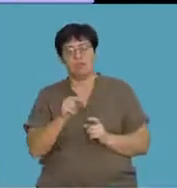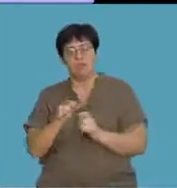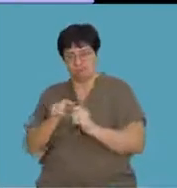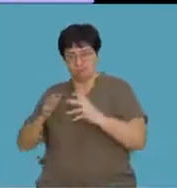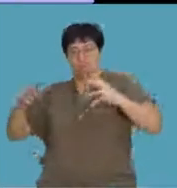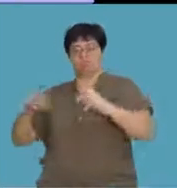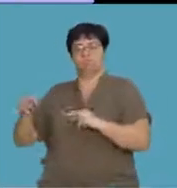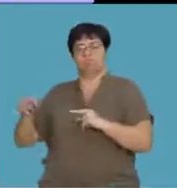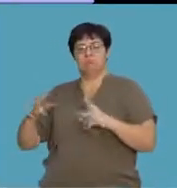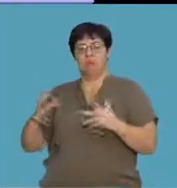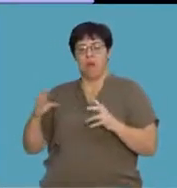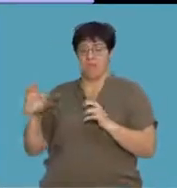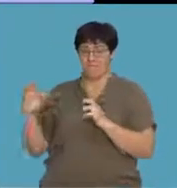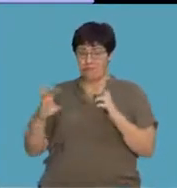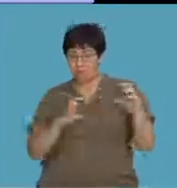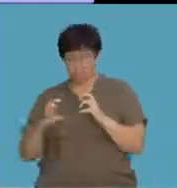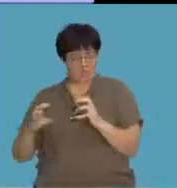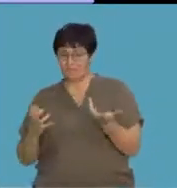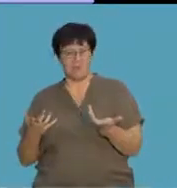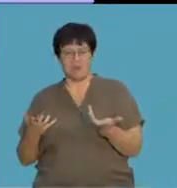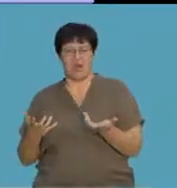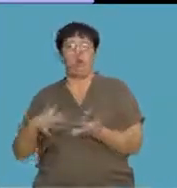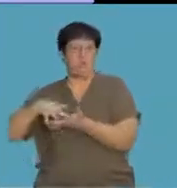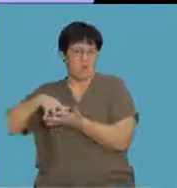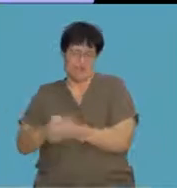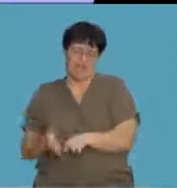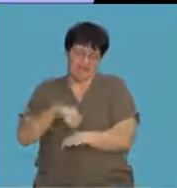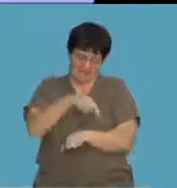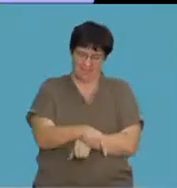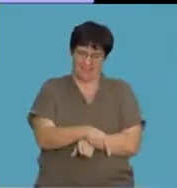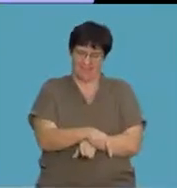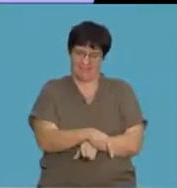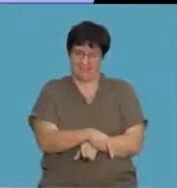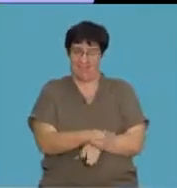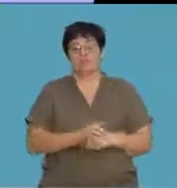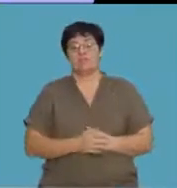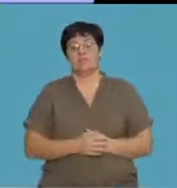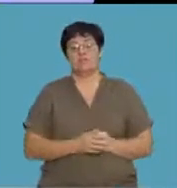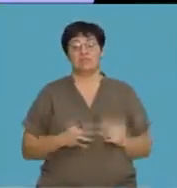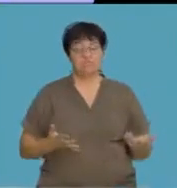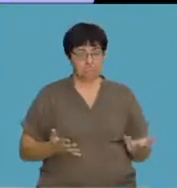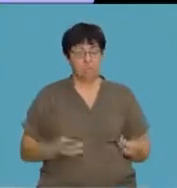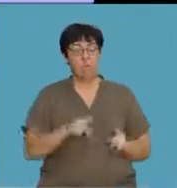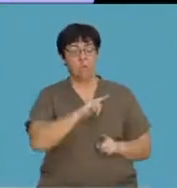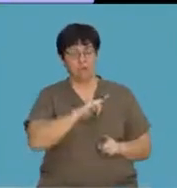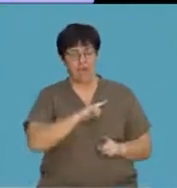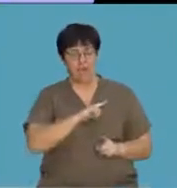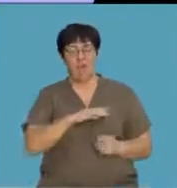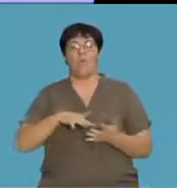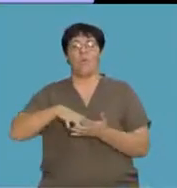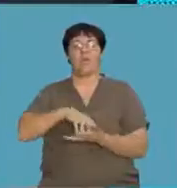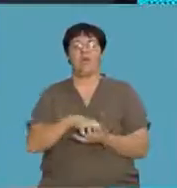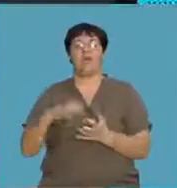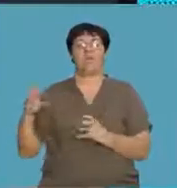exist between the gas particles? Definitely. So there is a lot of spaces due to weaker forces,